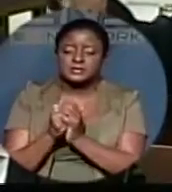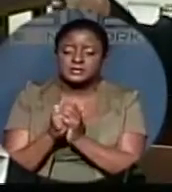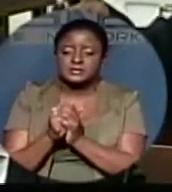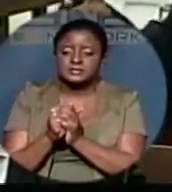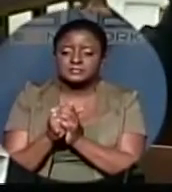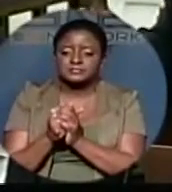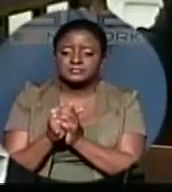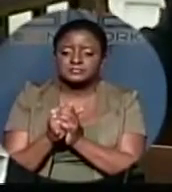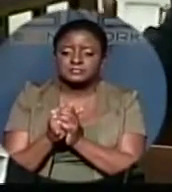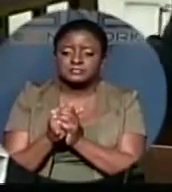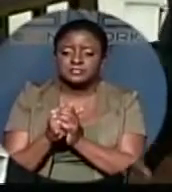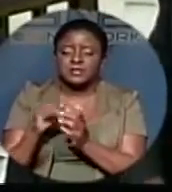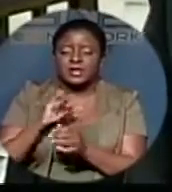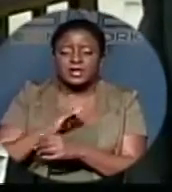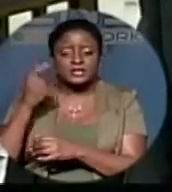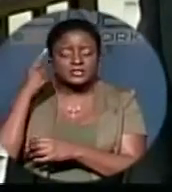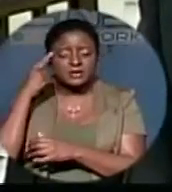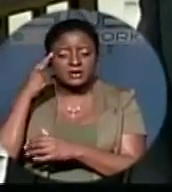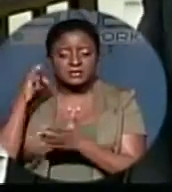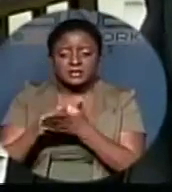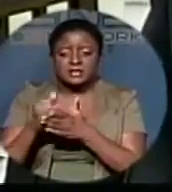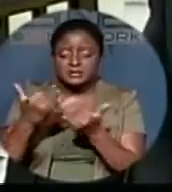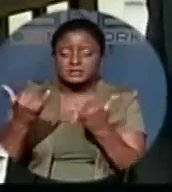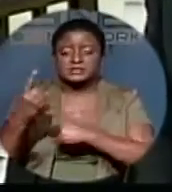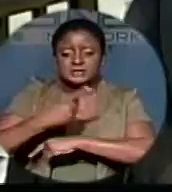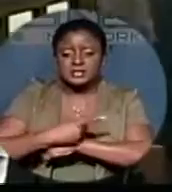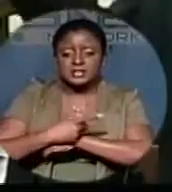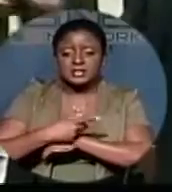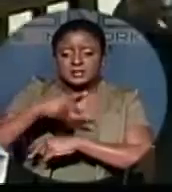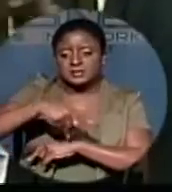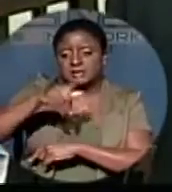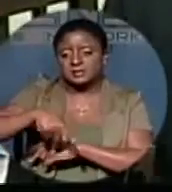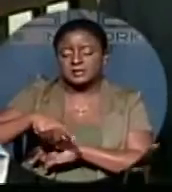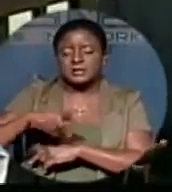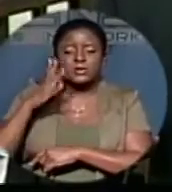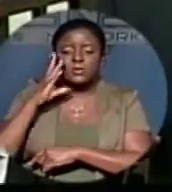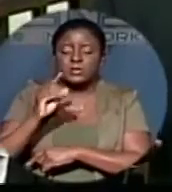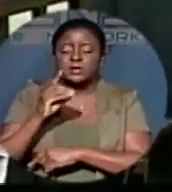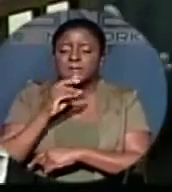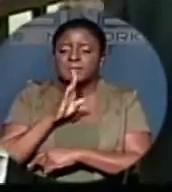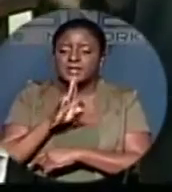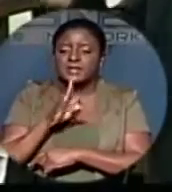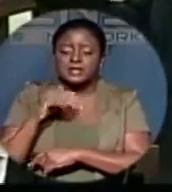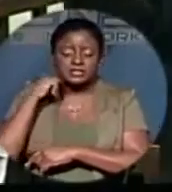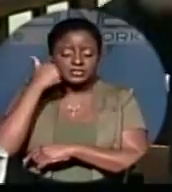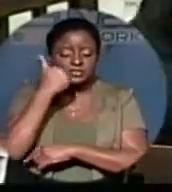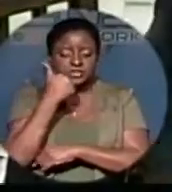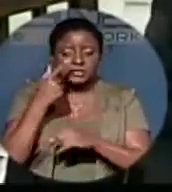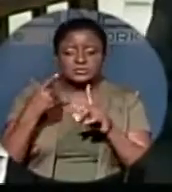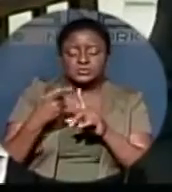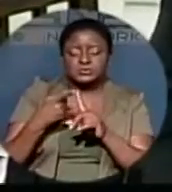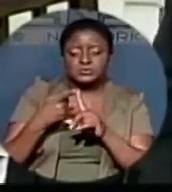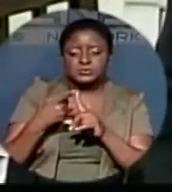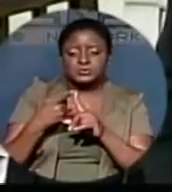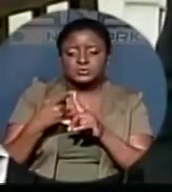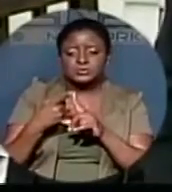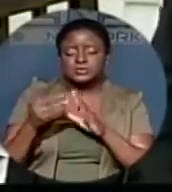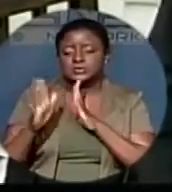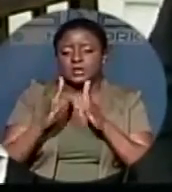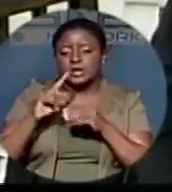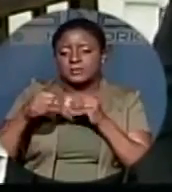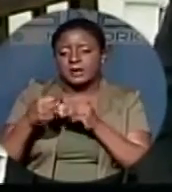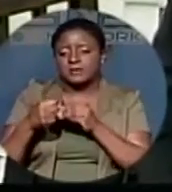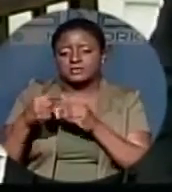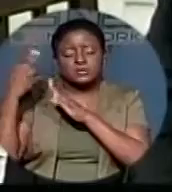thought that in this debate today they will be ashamed to even mention the words Hotel Corporation. It just don't make sense to me, because we're supposed to be moving away from that,